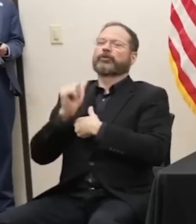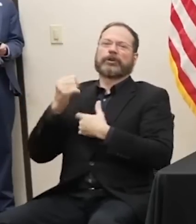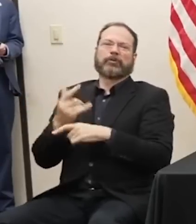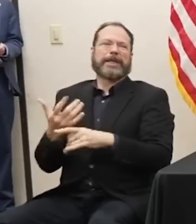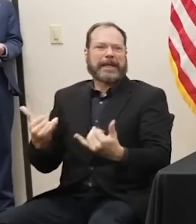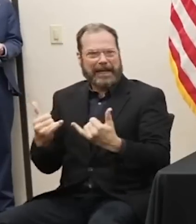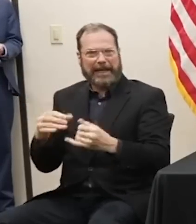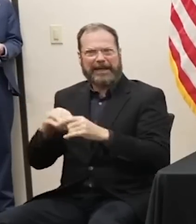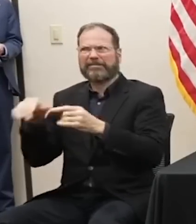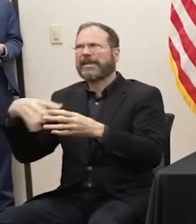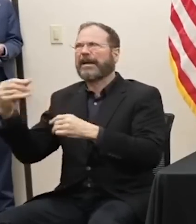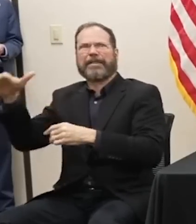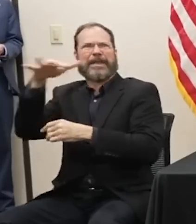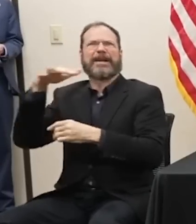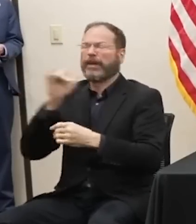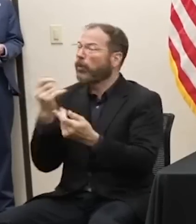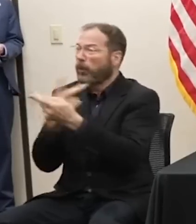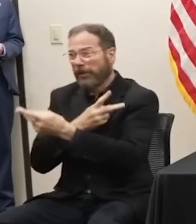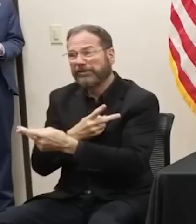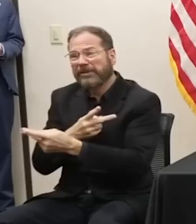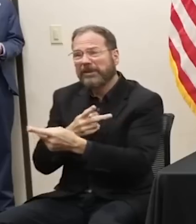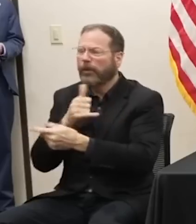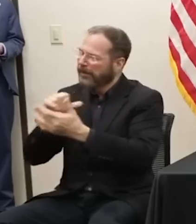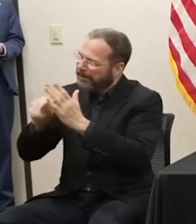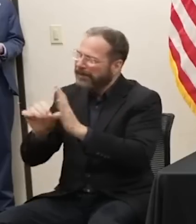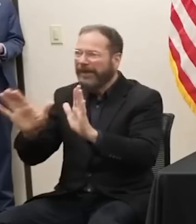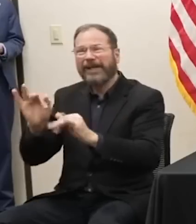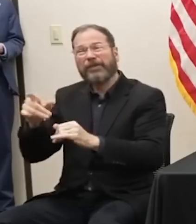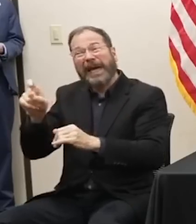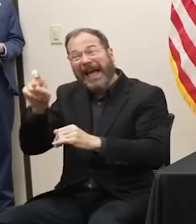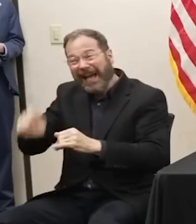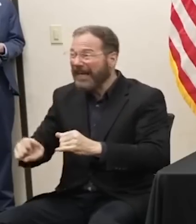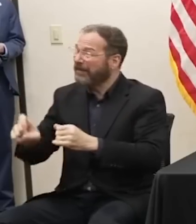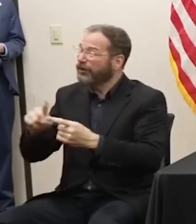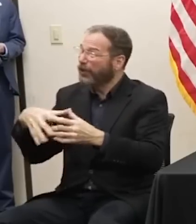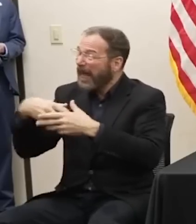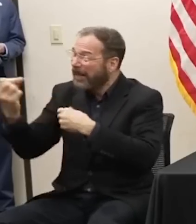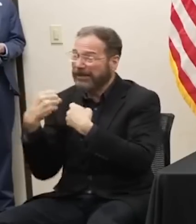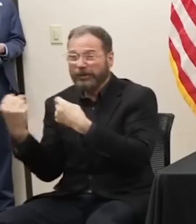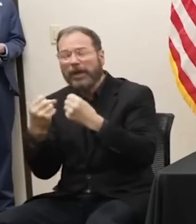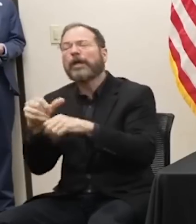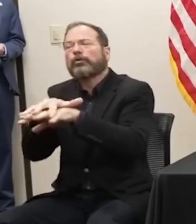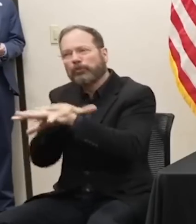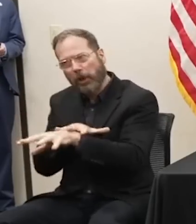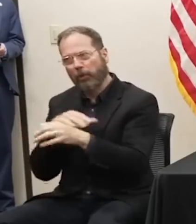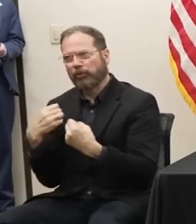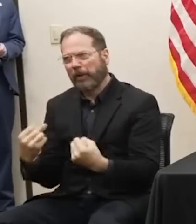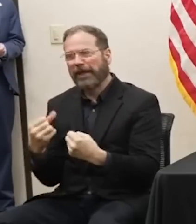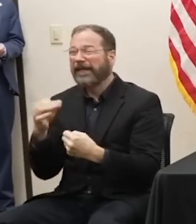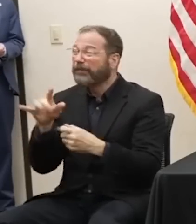are likely to get worse. And so we're continuing to emphasize, if you must drive, slow down. If there's any way